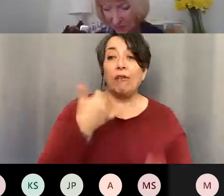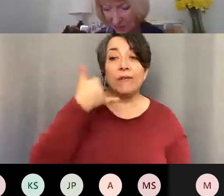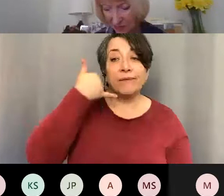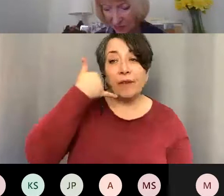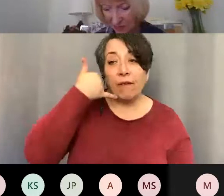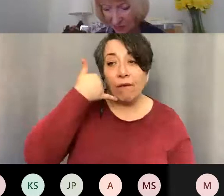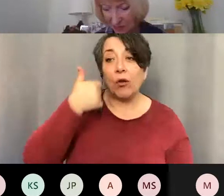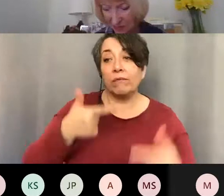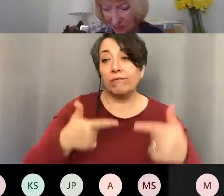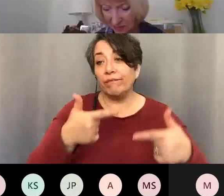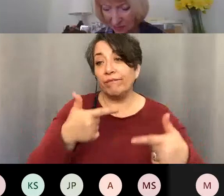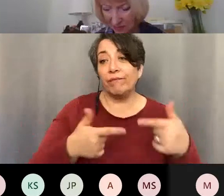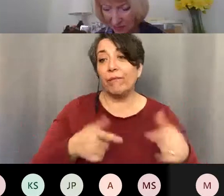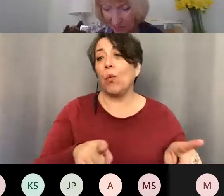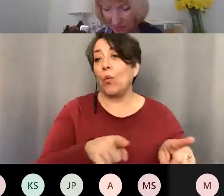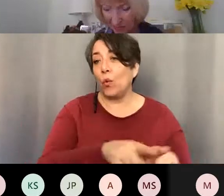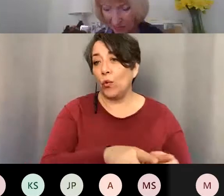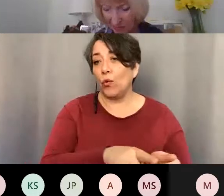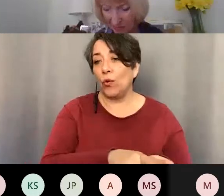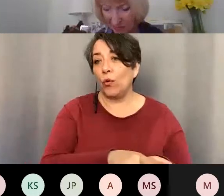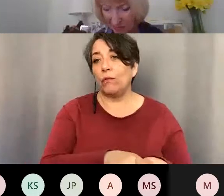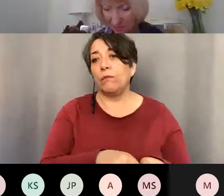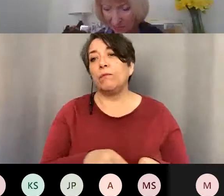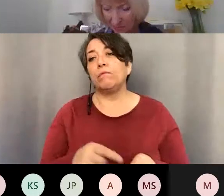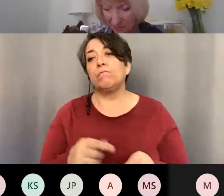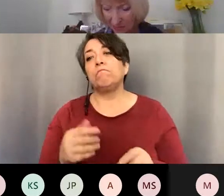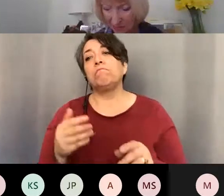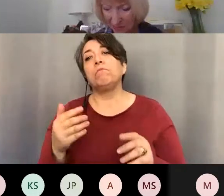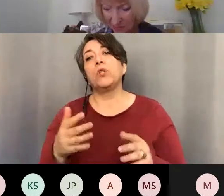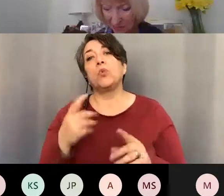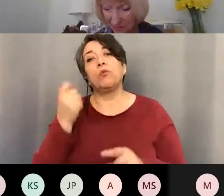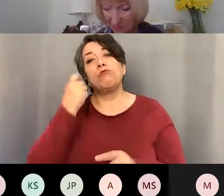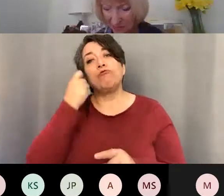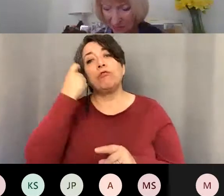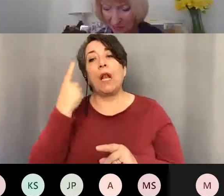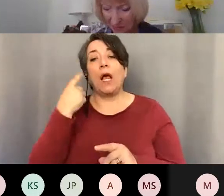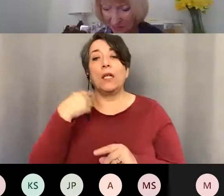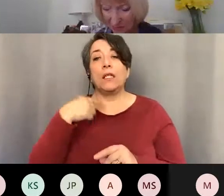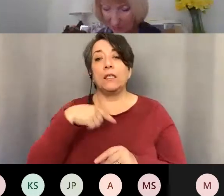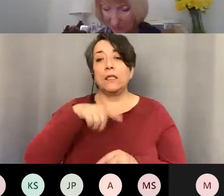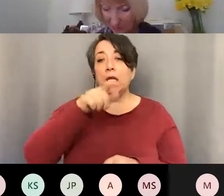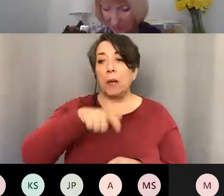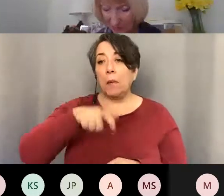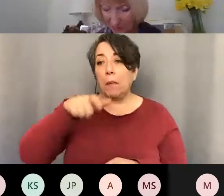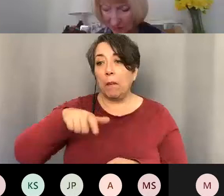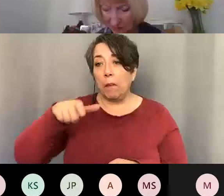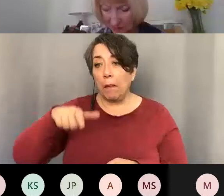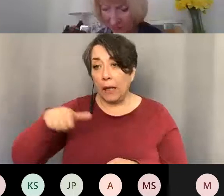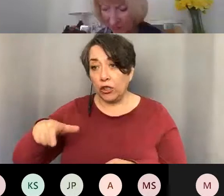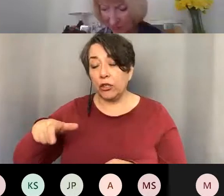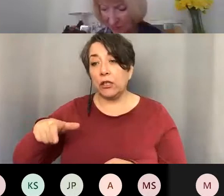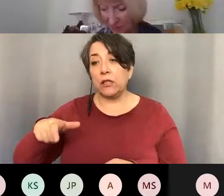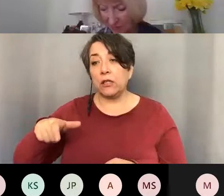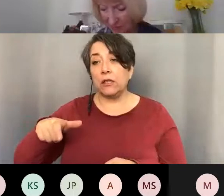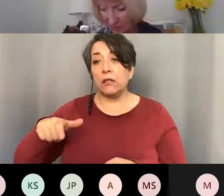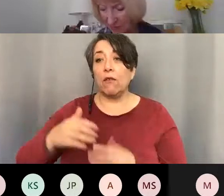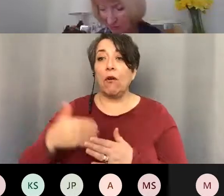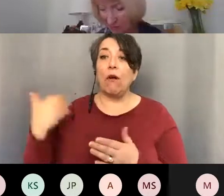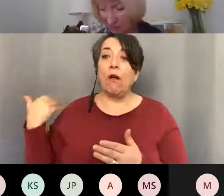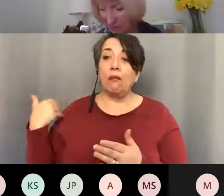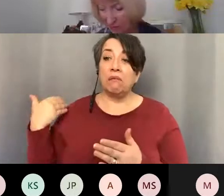been doing. So we recognise that patients on an ongoing basis and for a significant period